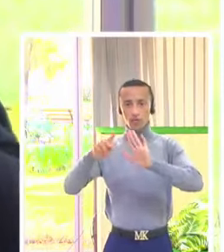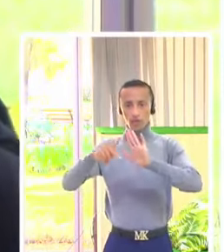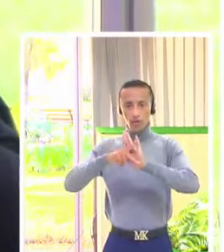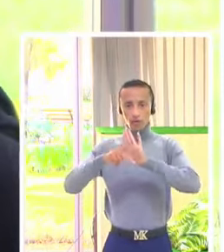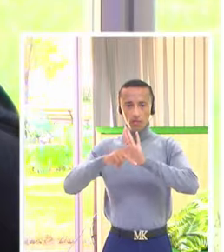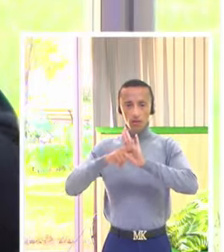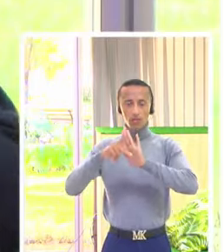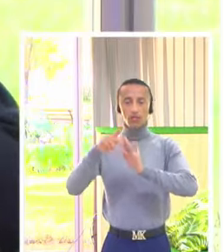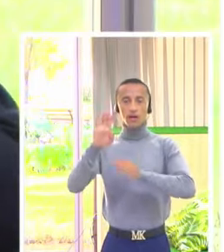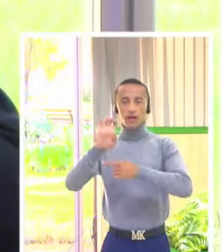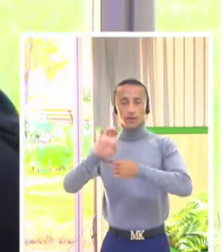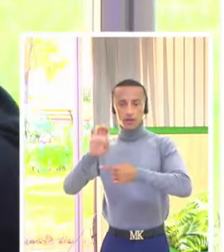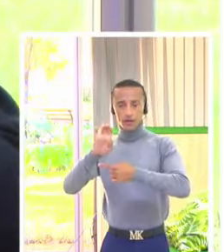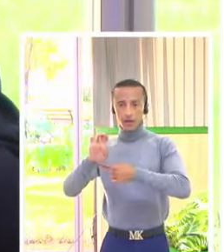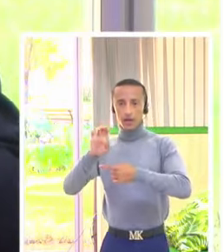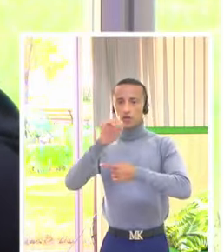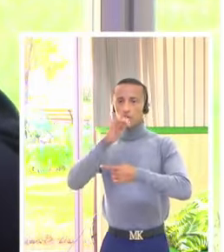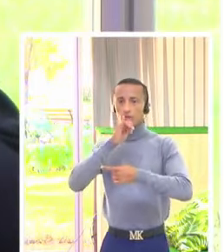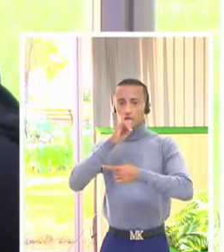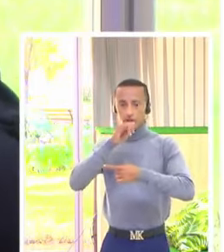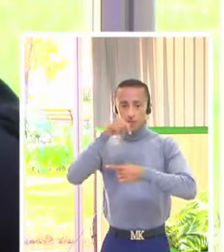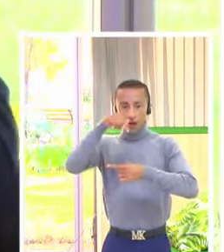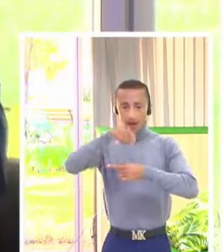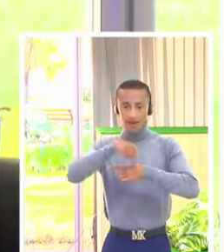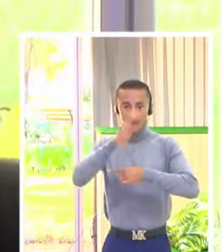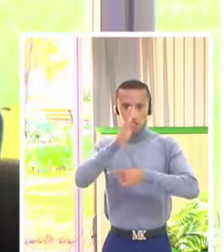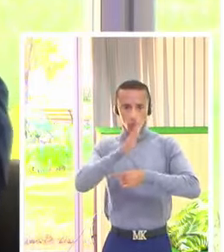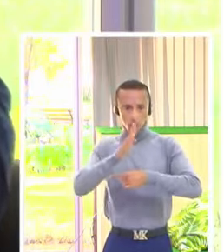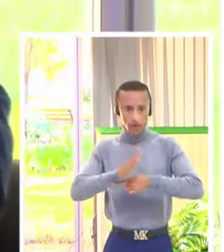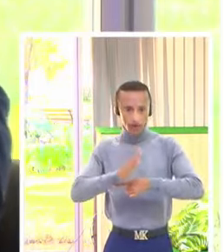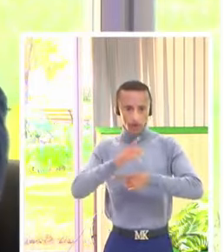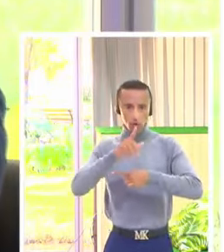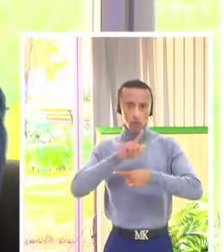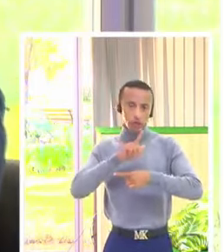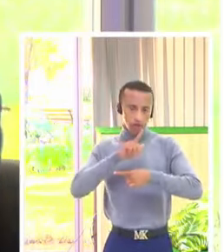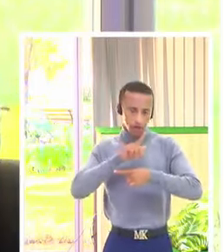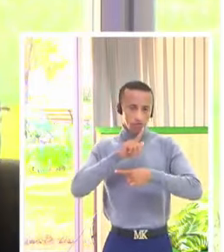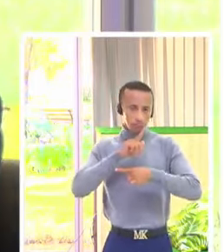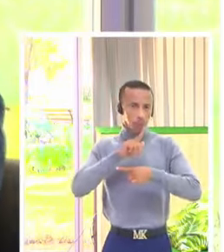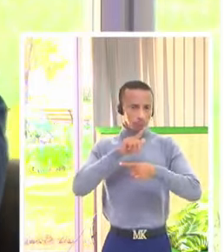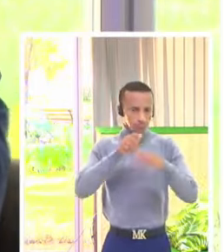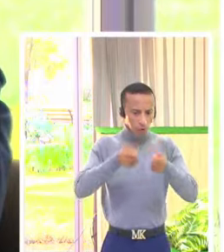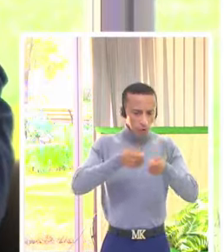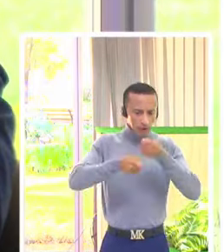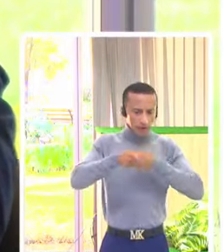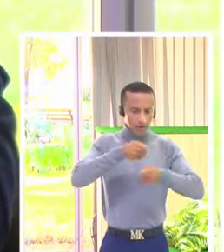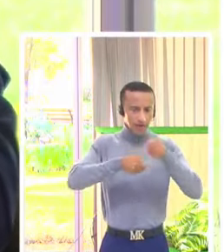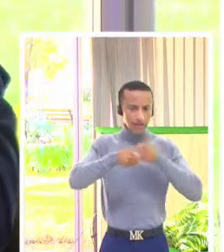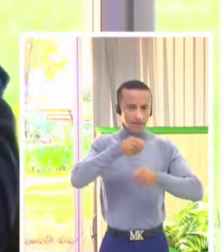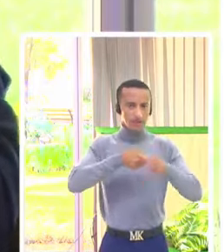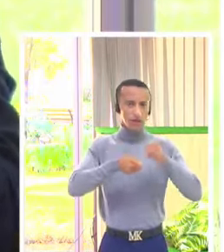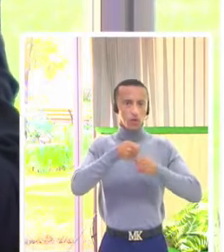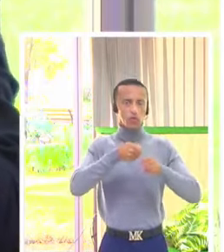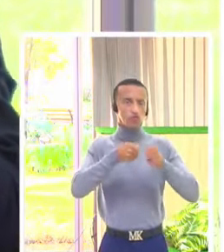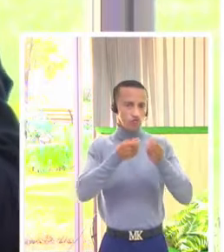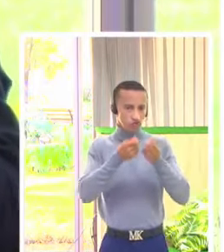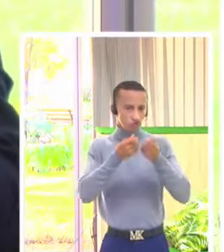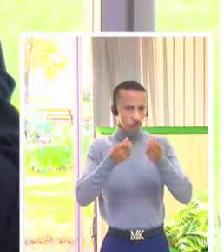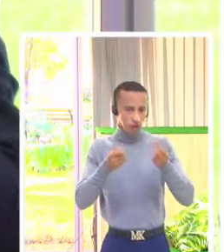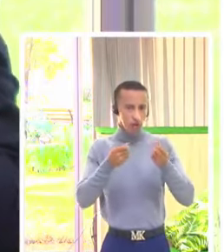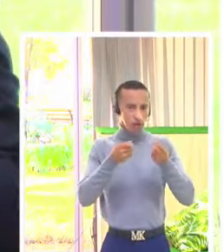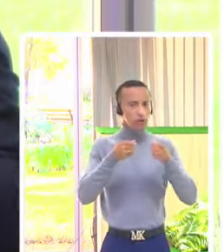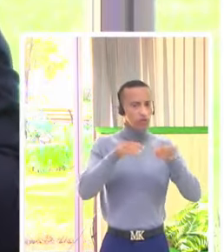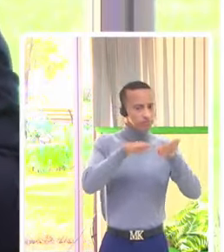similar federal fiscal system. So big money is taxes collected at the federal